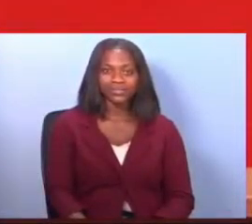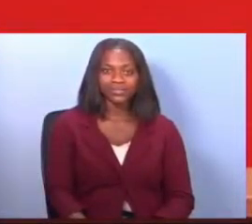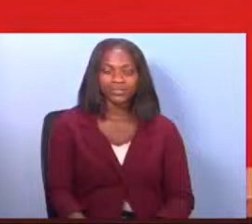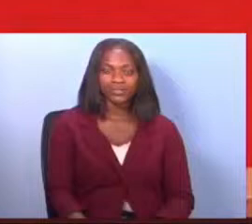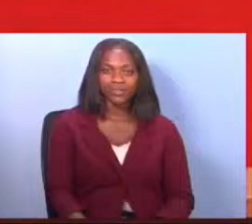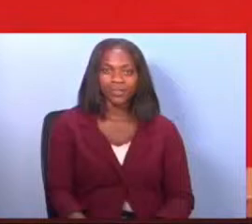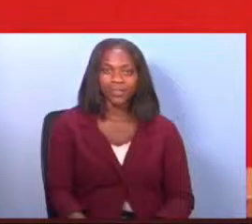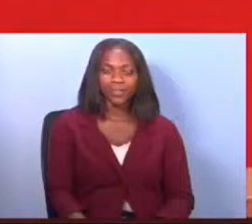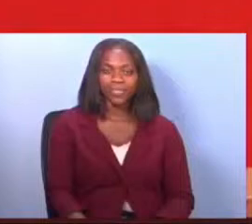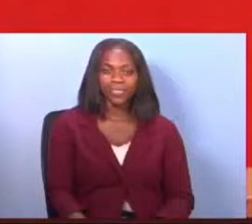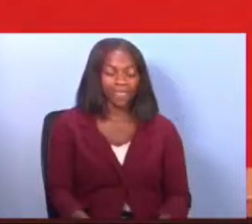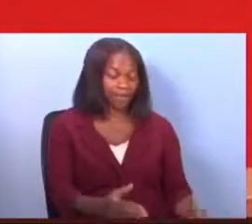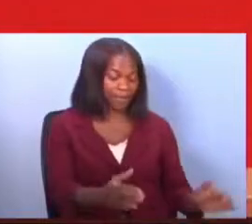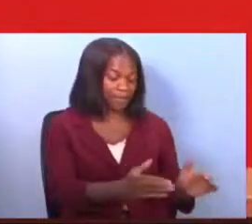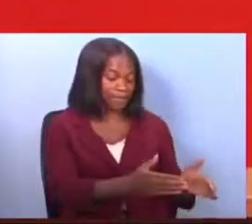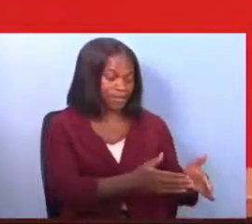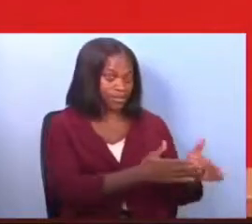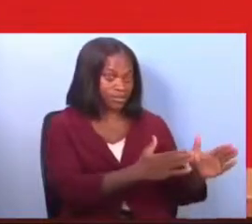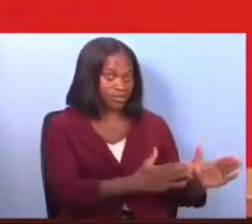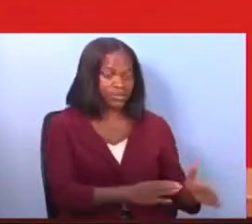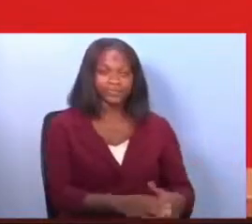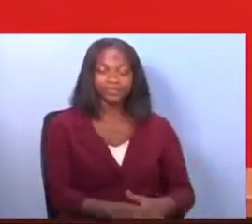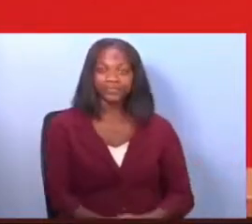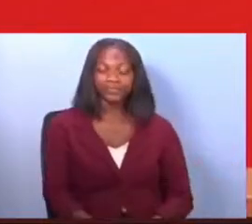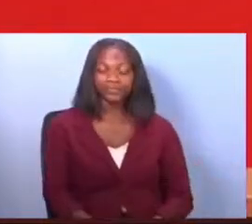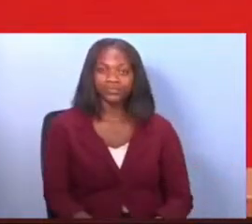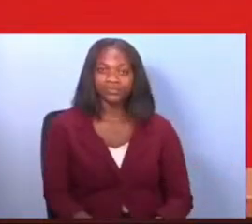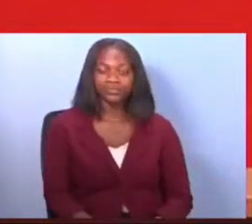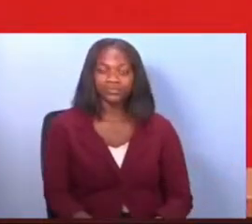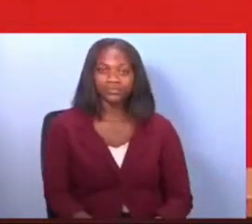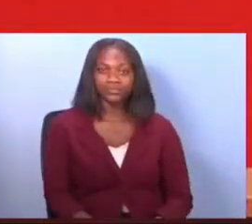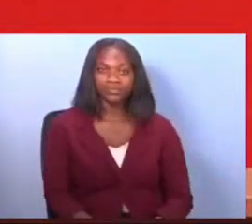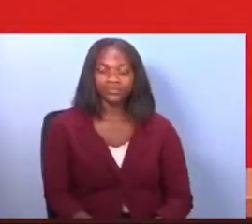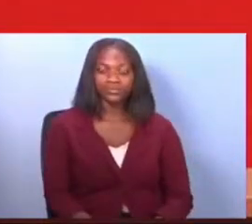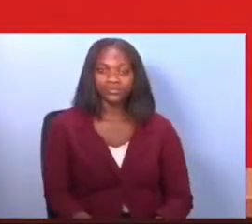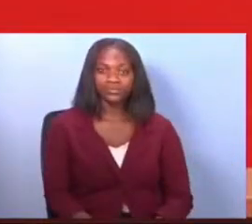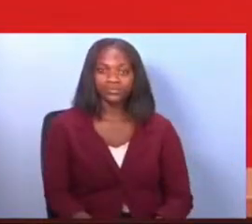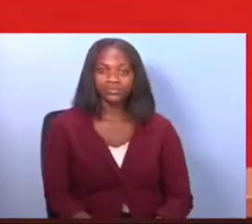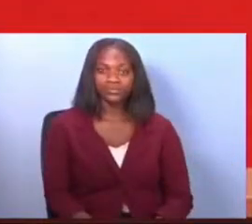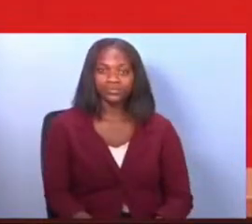Yes, Honorable Minority Leader. Mr. Speaker,